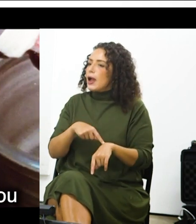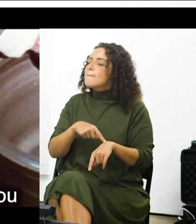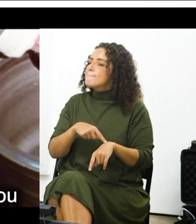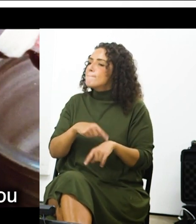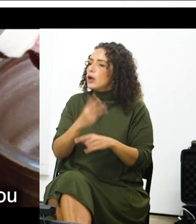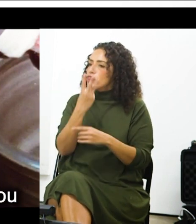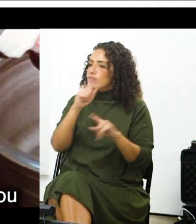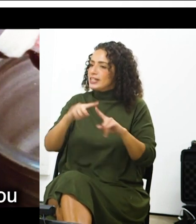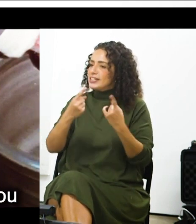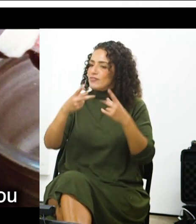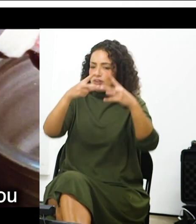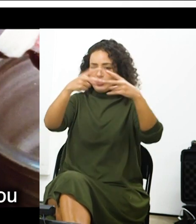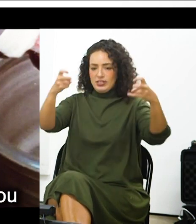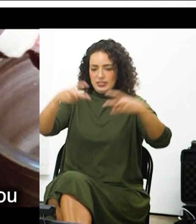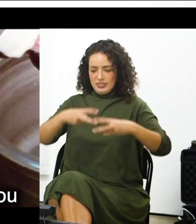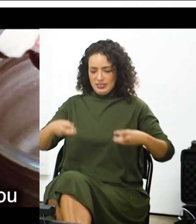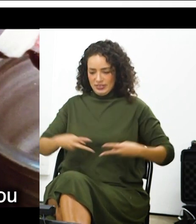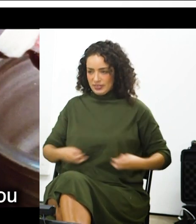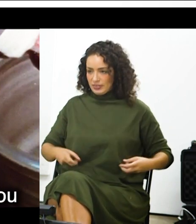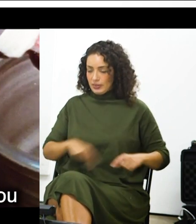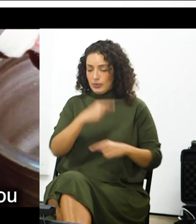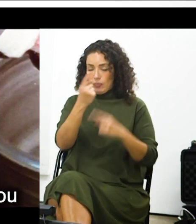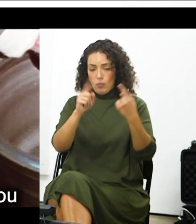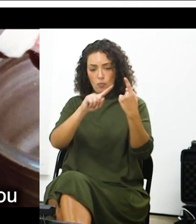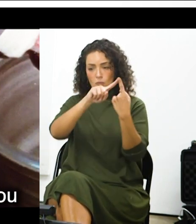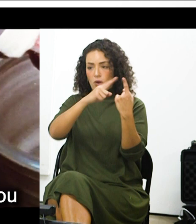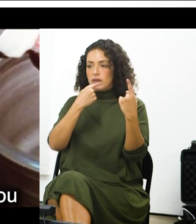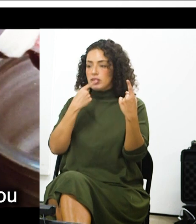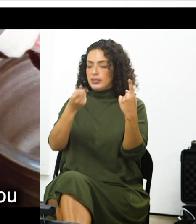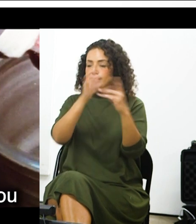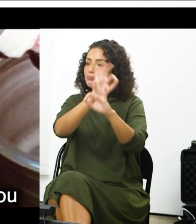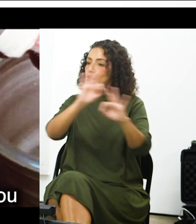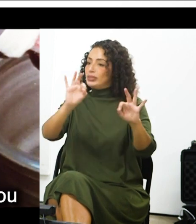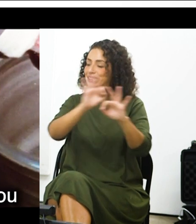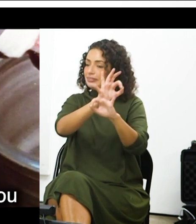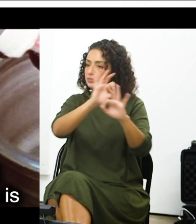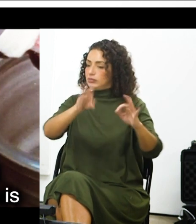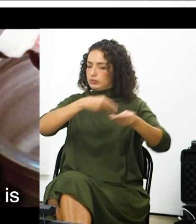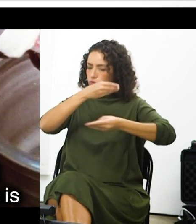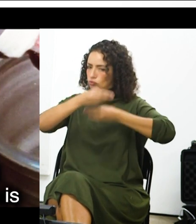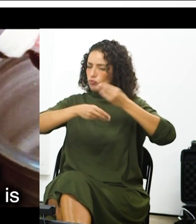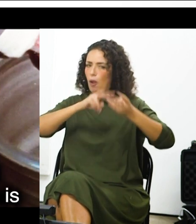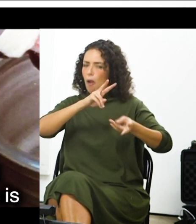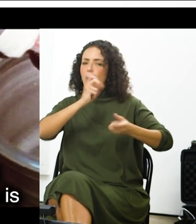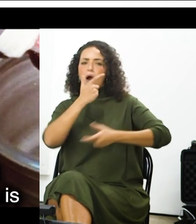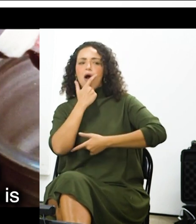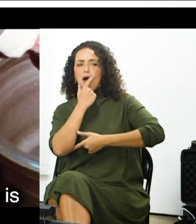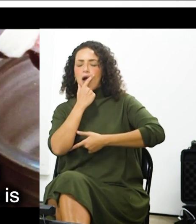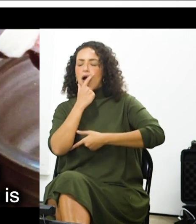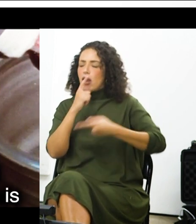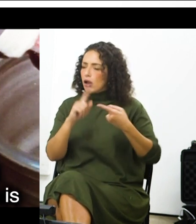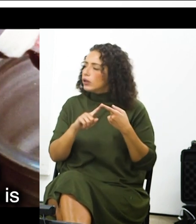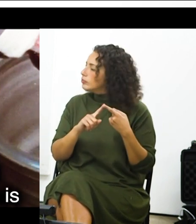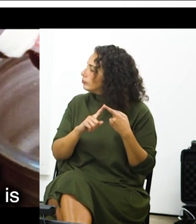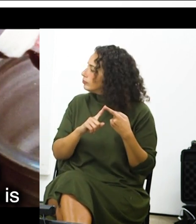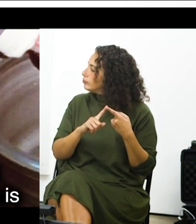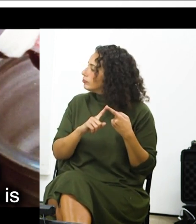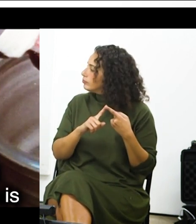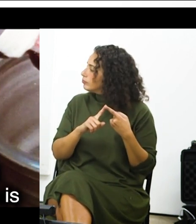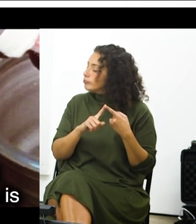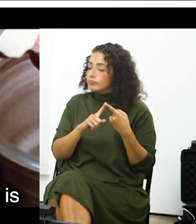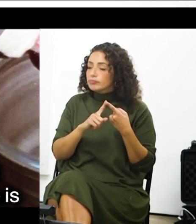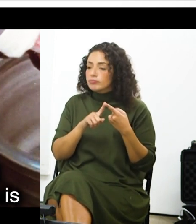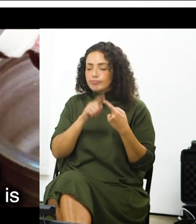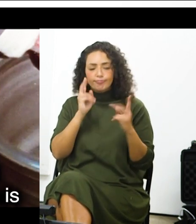captions. So one of the captions will show the music description, where you kind of up to the individual to understand